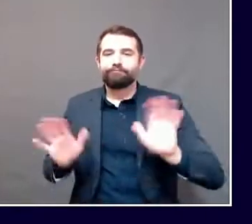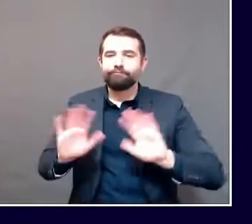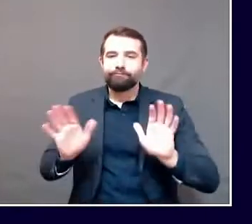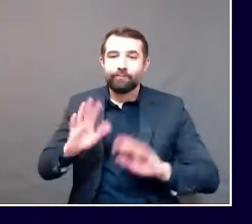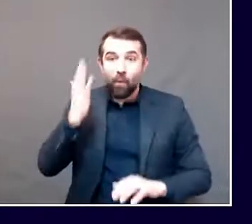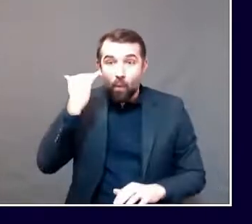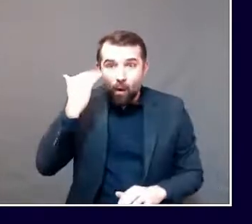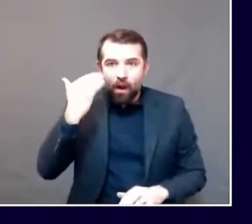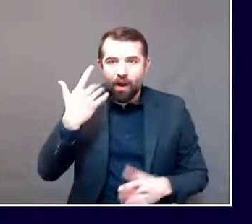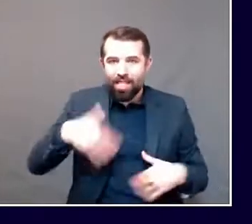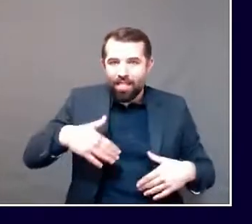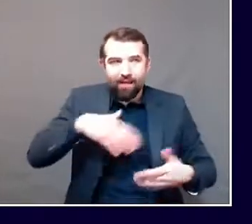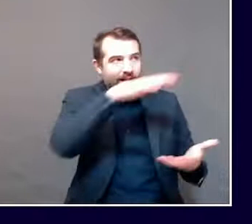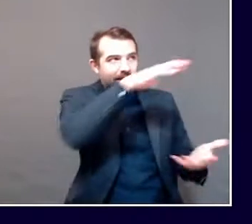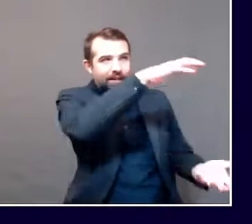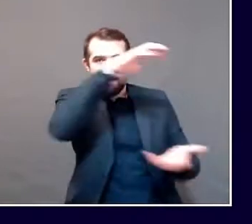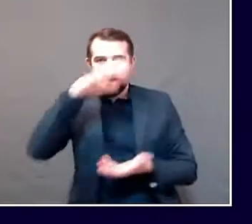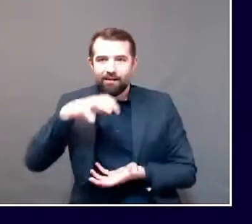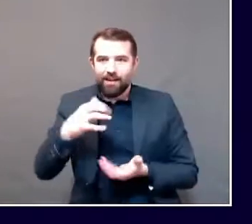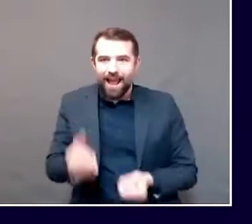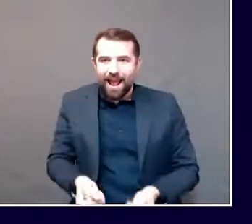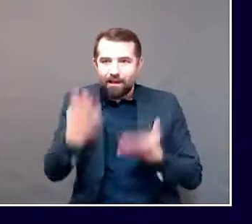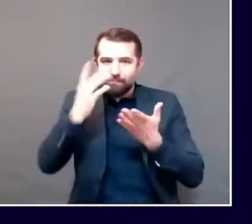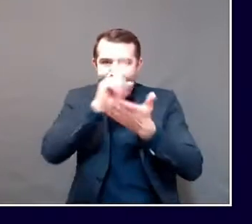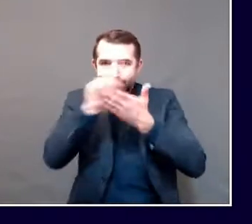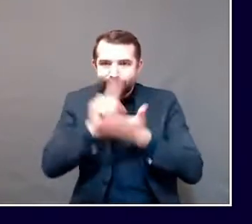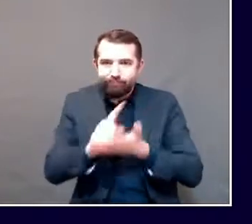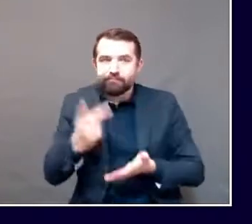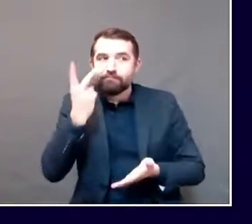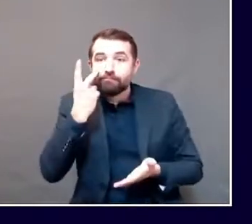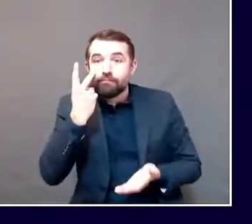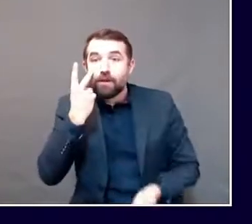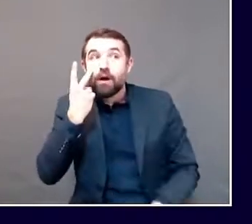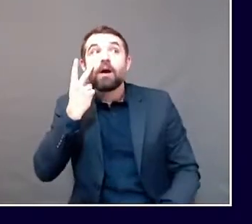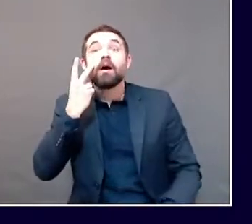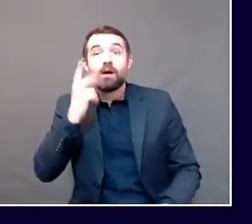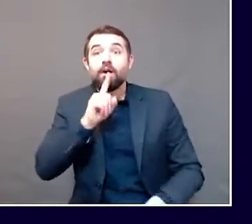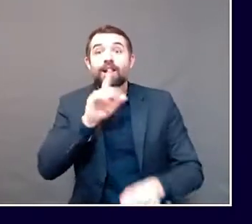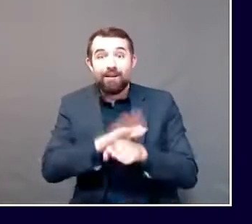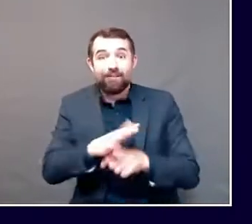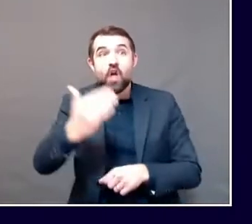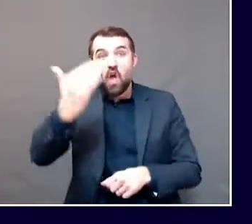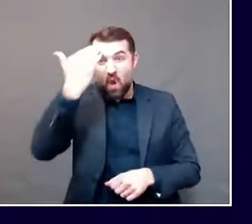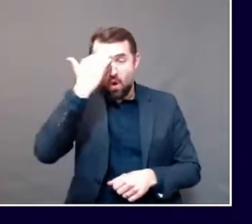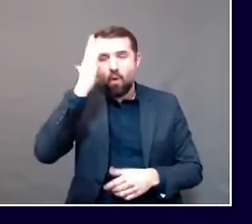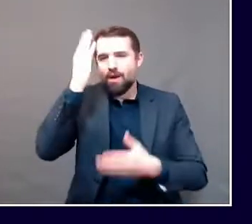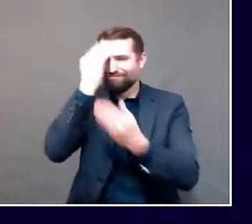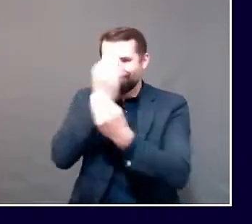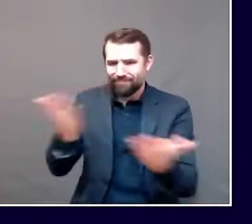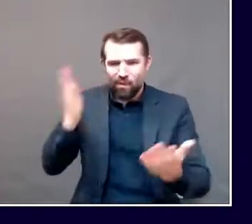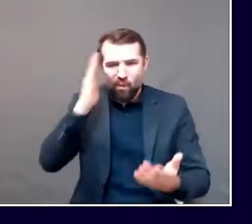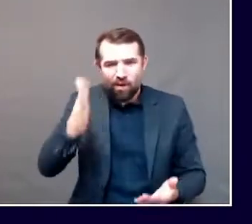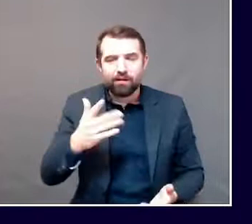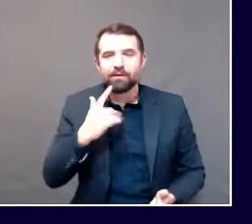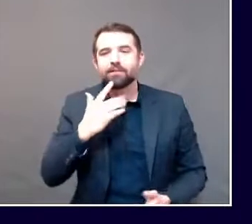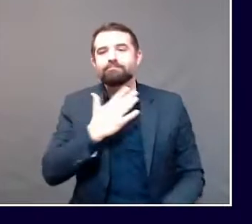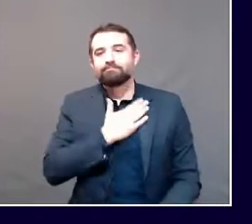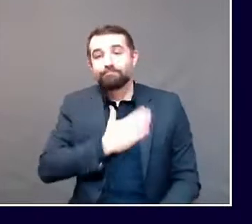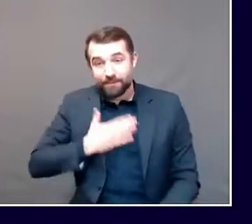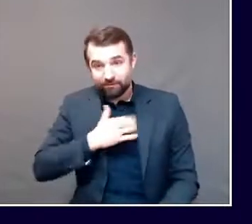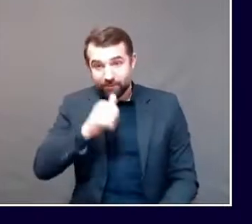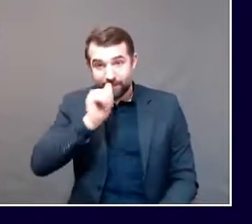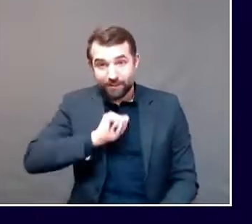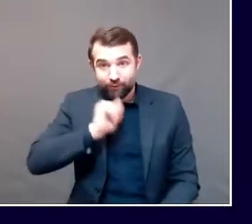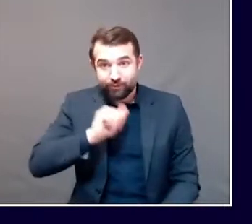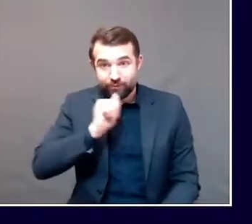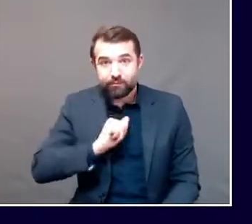degree of certainty as to when your spot in line is coming up. I ask everyone to bear with us. We know that the wait is the hardest